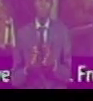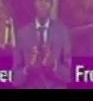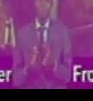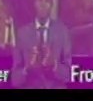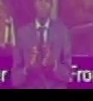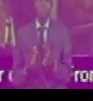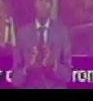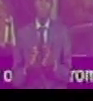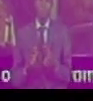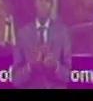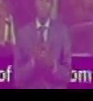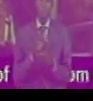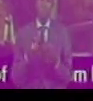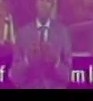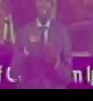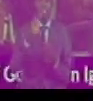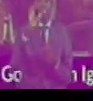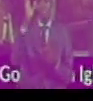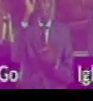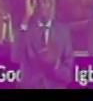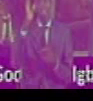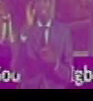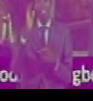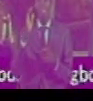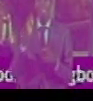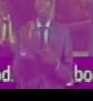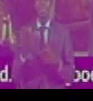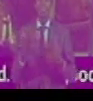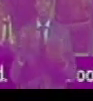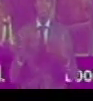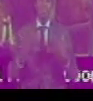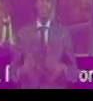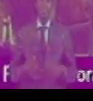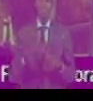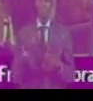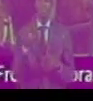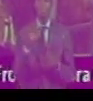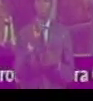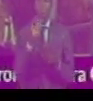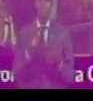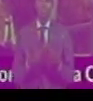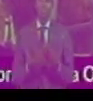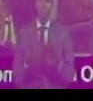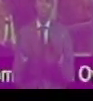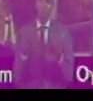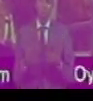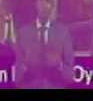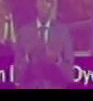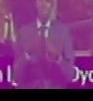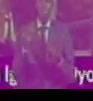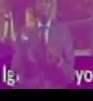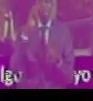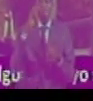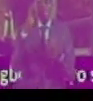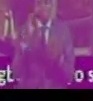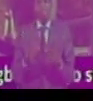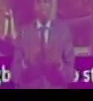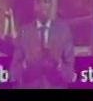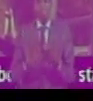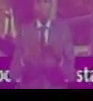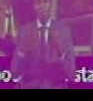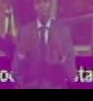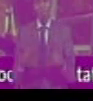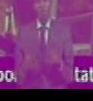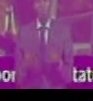reeling all over this place. When the father discourages him not to come, and yet I will still go.